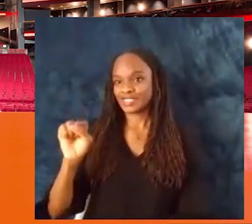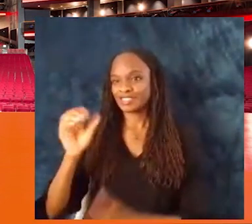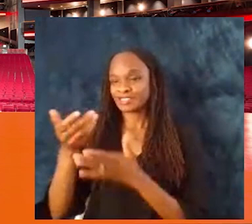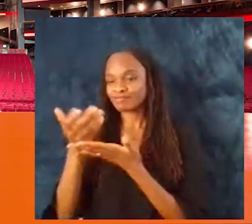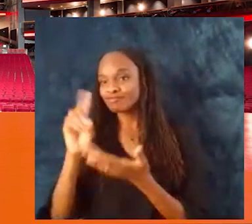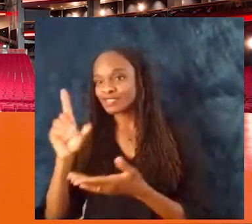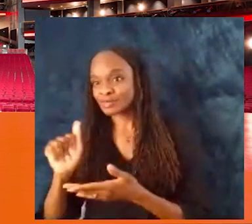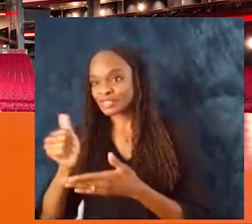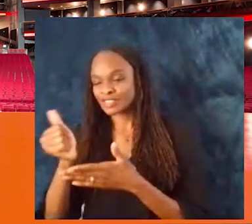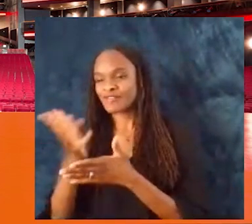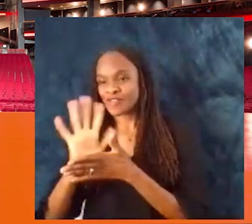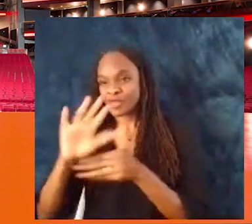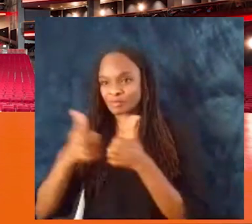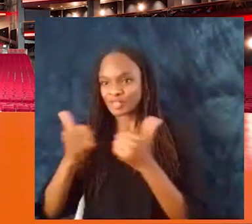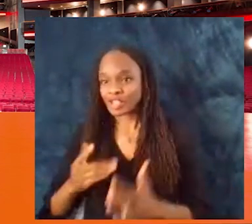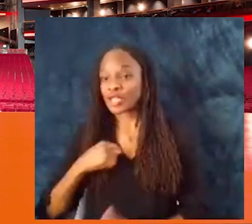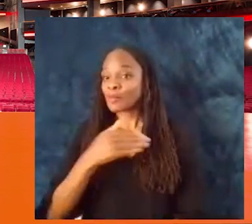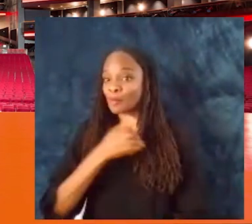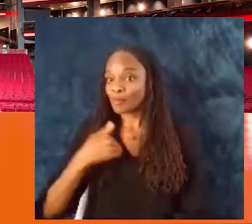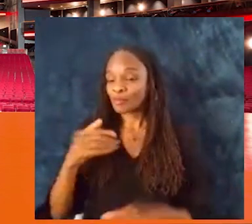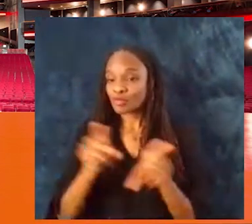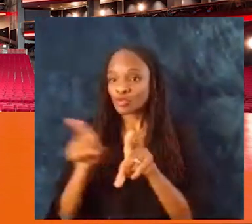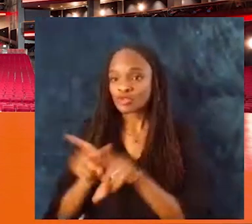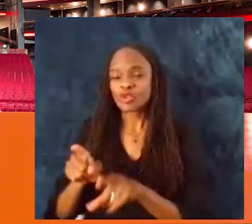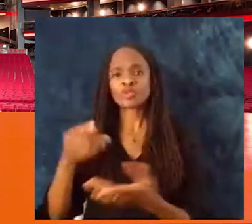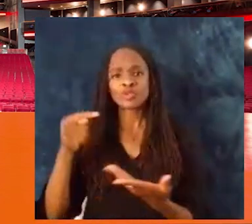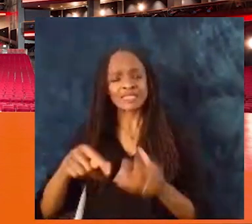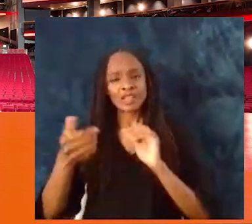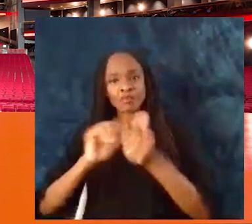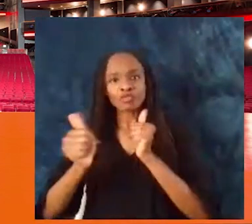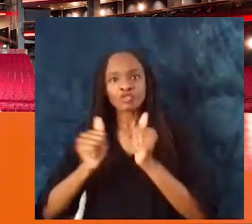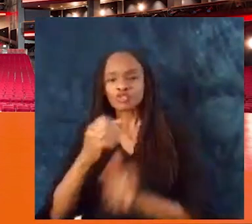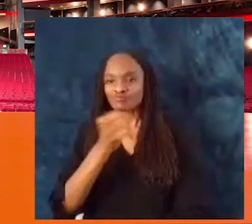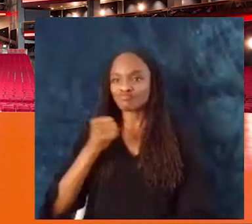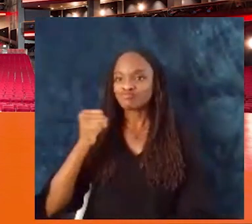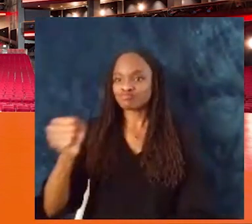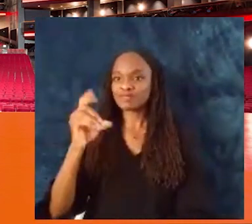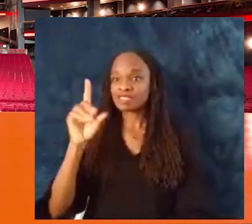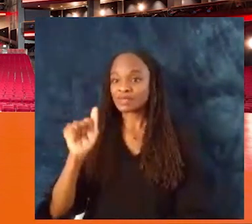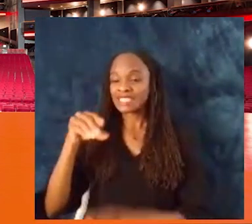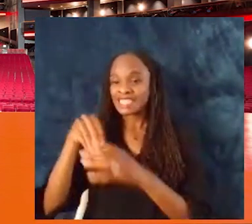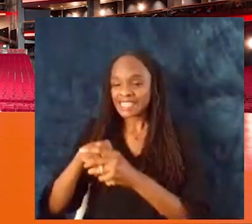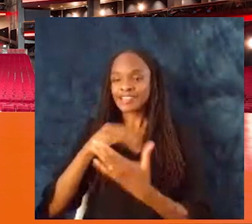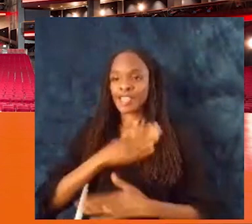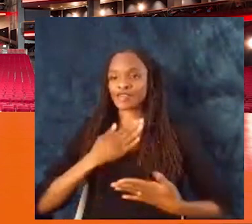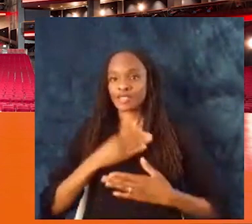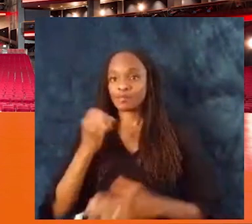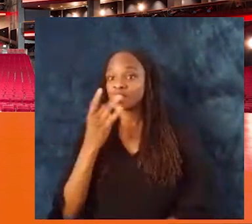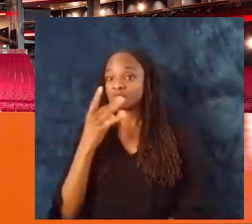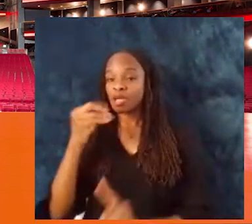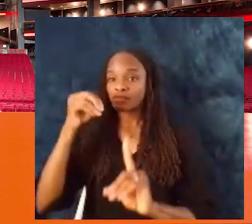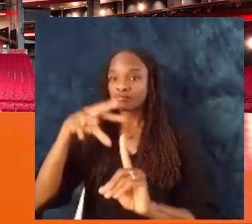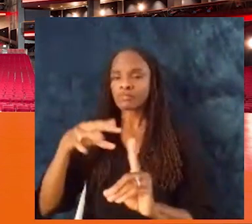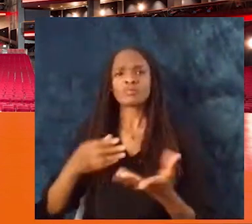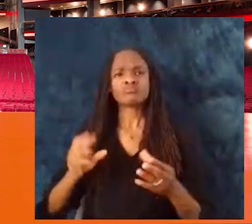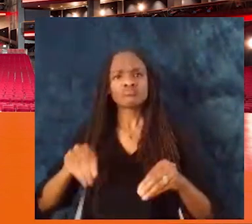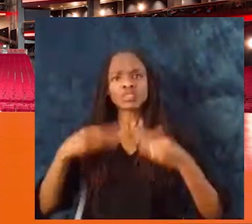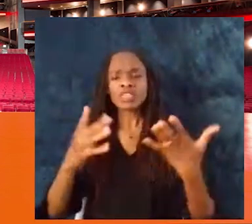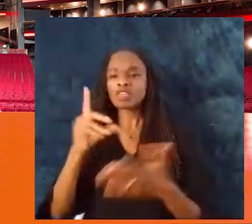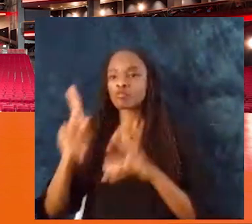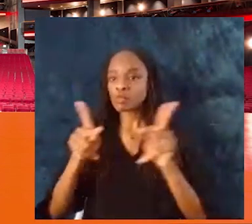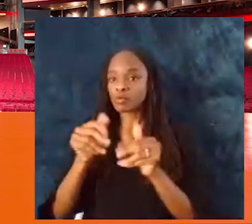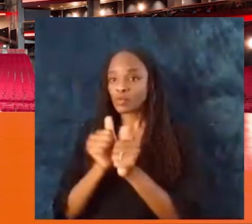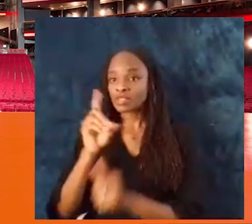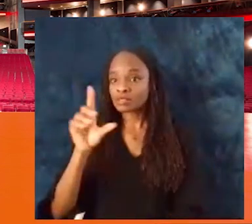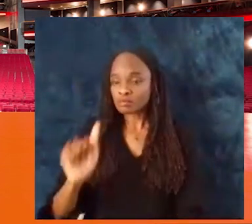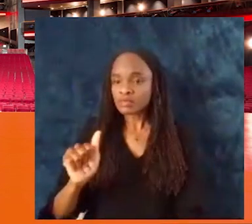Film Challenge is an annual competition that puts disability in the entertainment spotlight. We give people with disabilities opportunities both in front of and behind